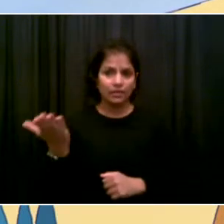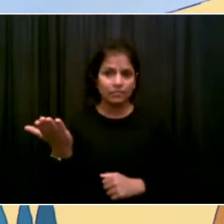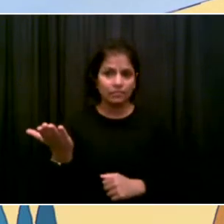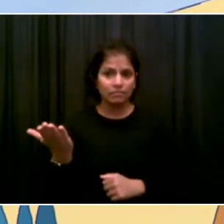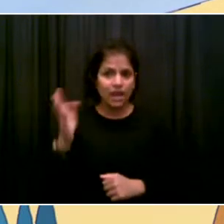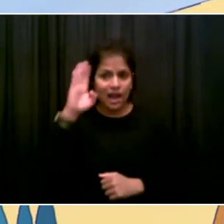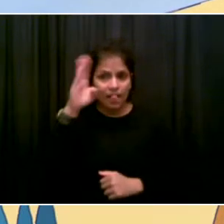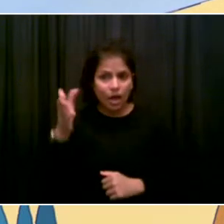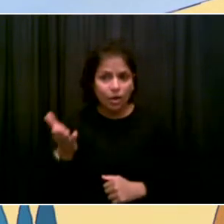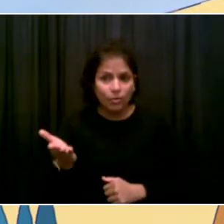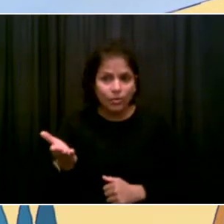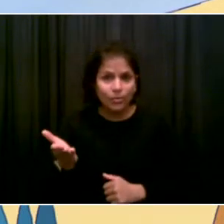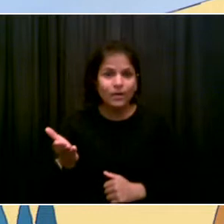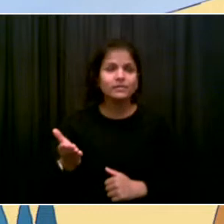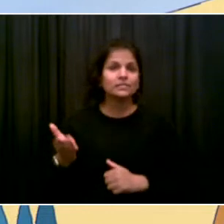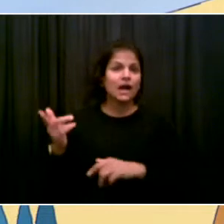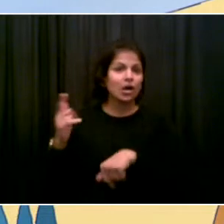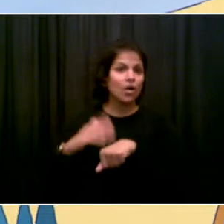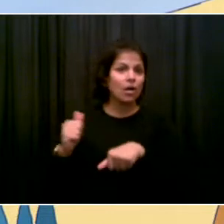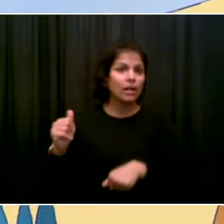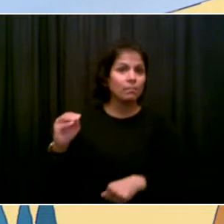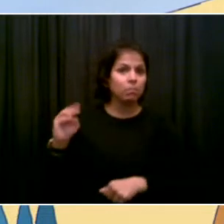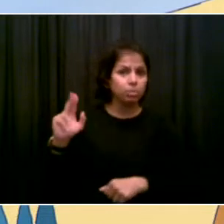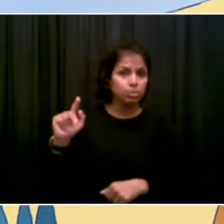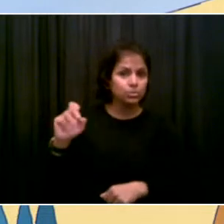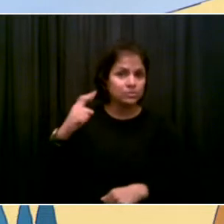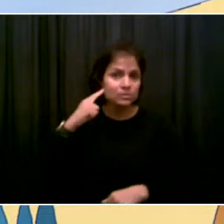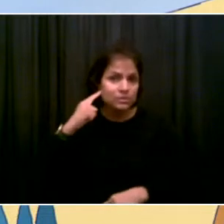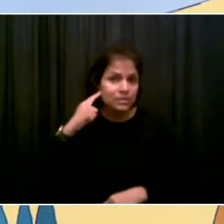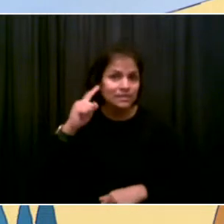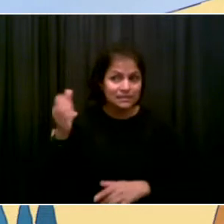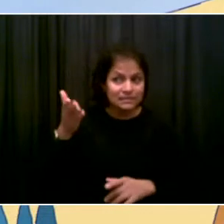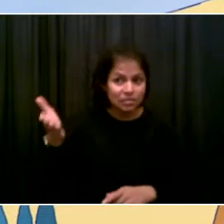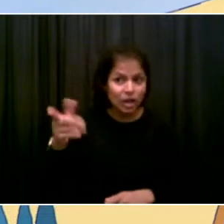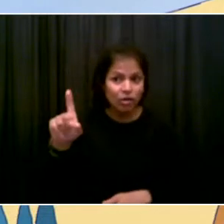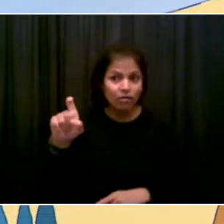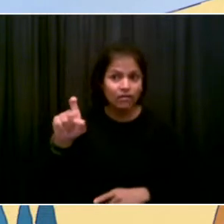Maybe you're muted. I don't know. Elizabeth, are you there?